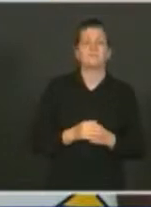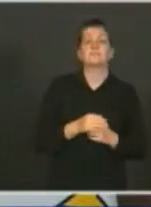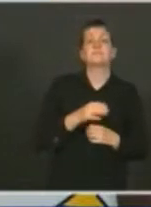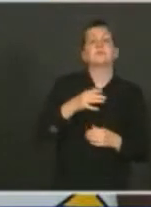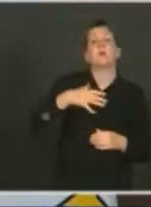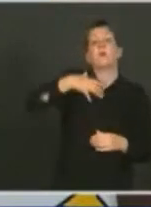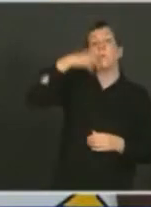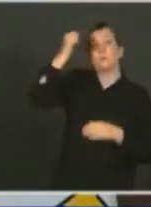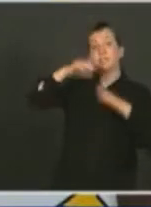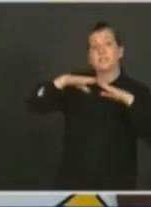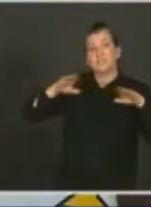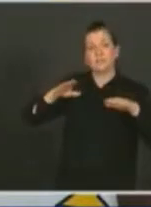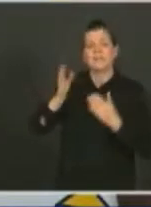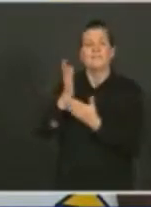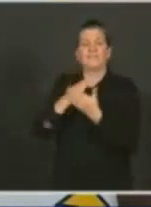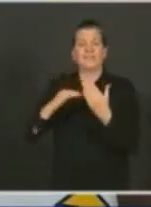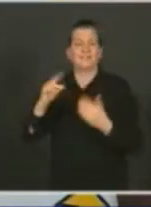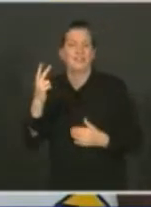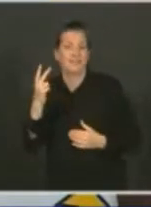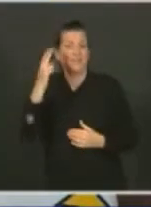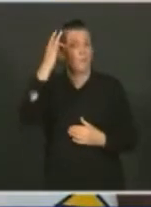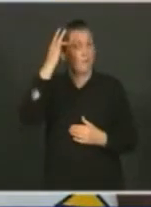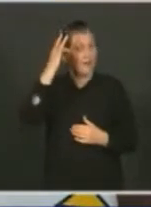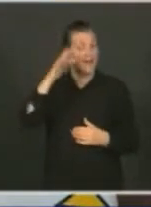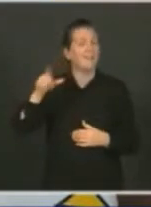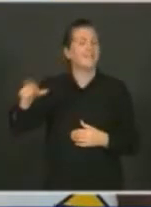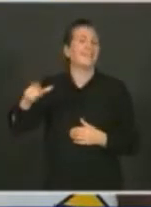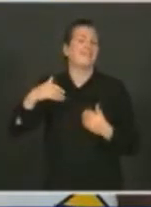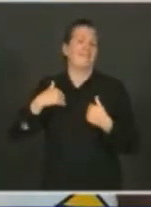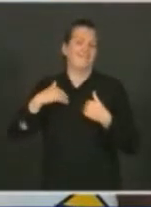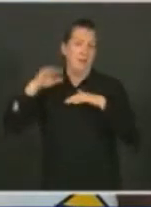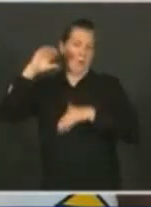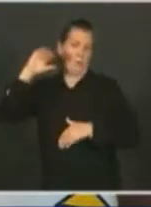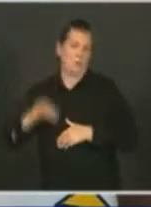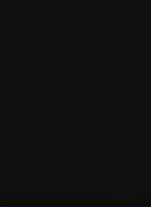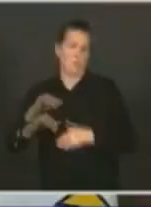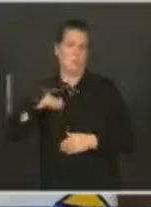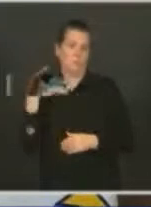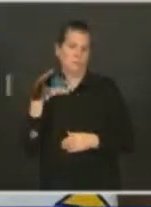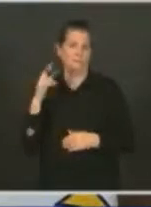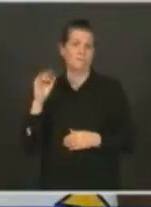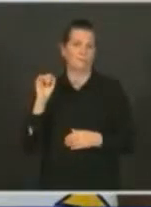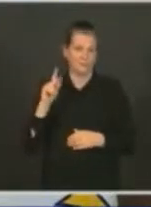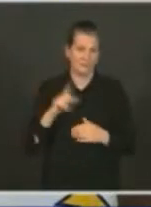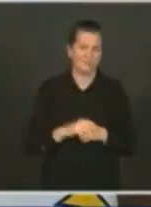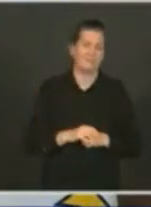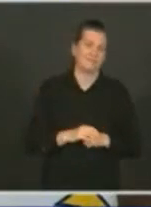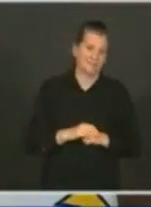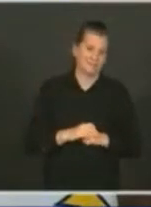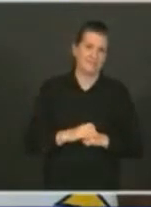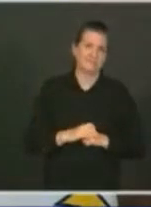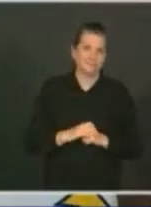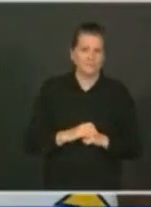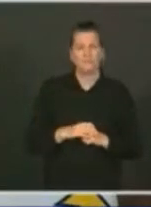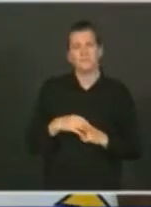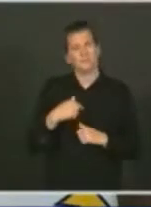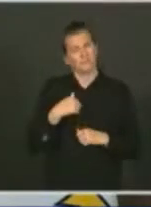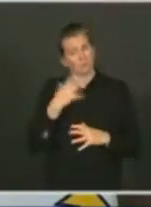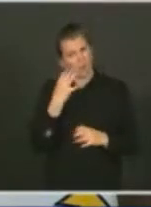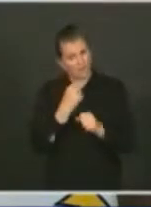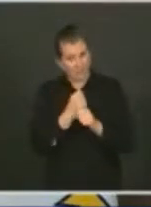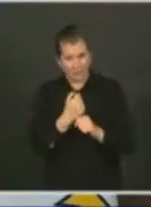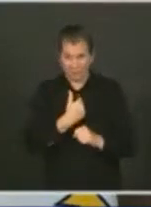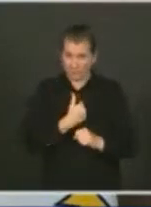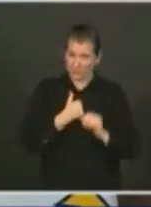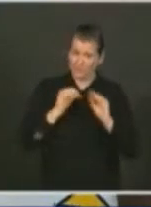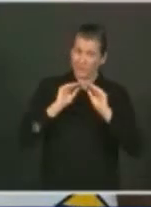lower risk individuals. and we'll be fully transparent later. I'll have a